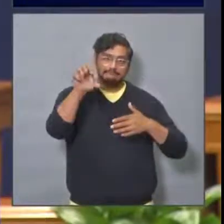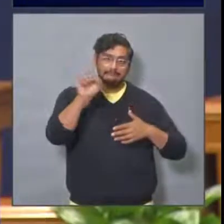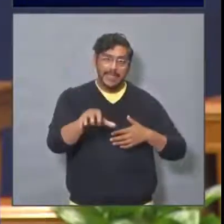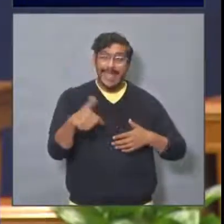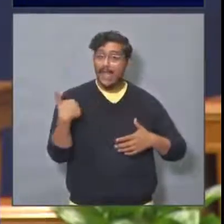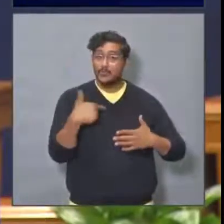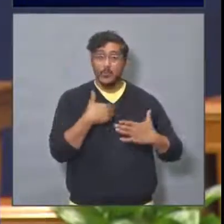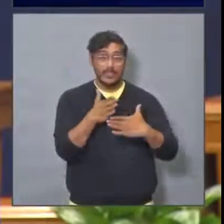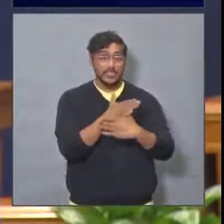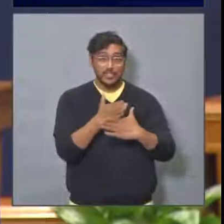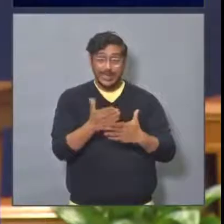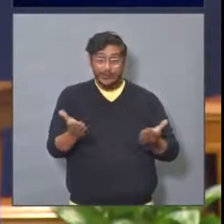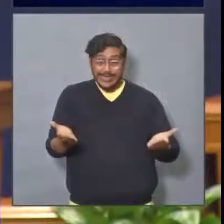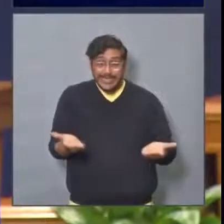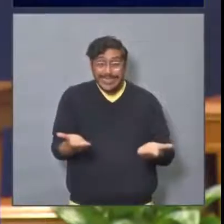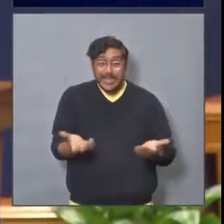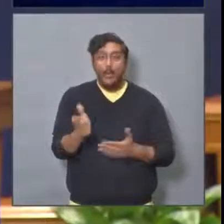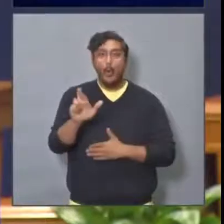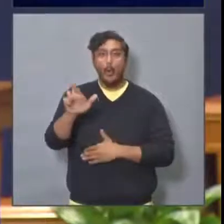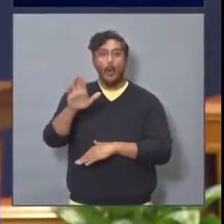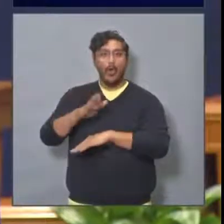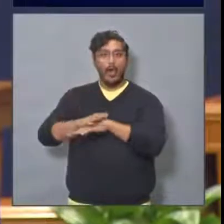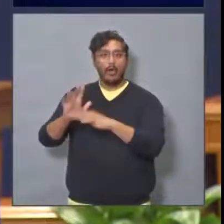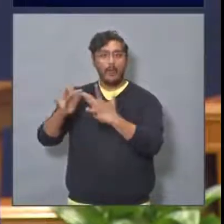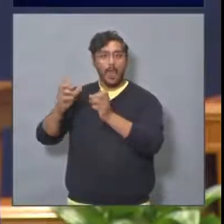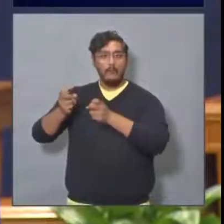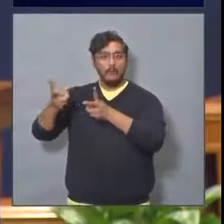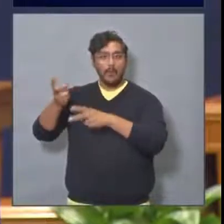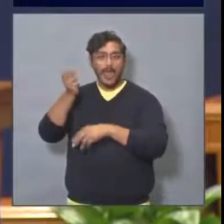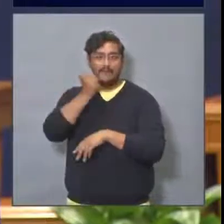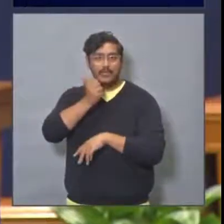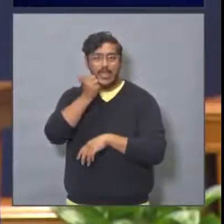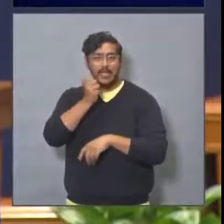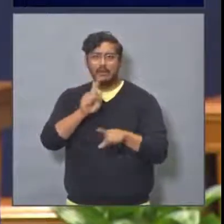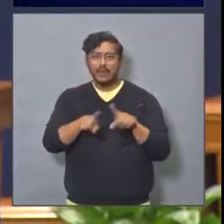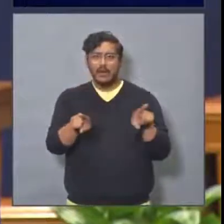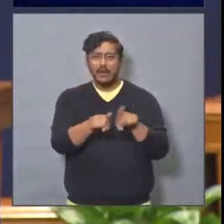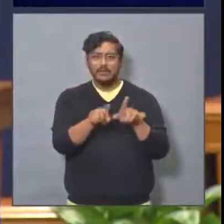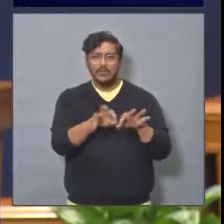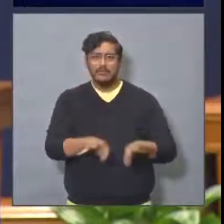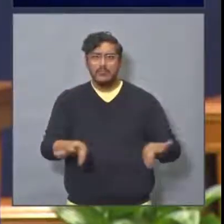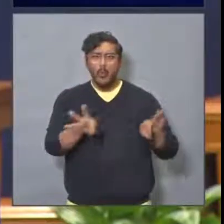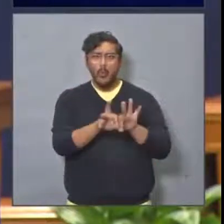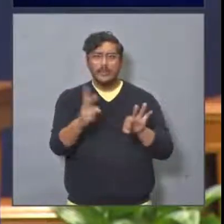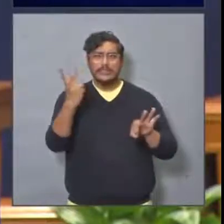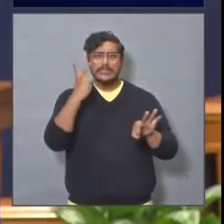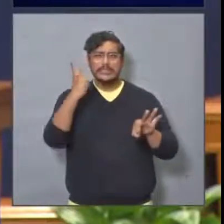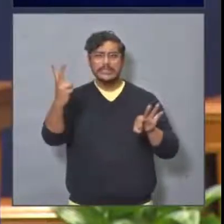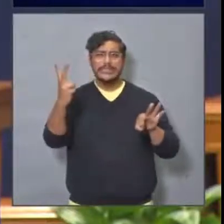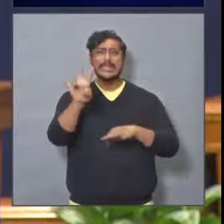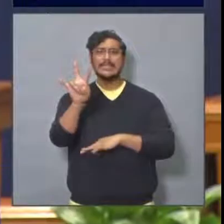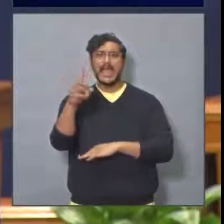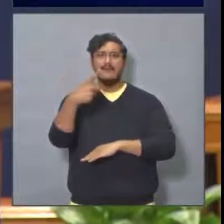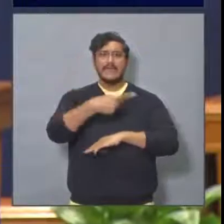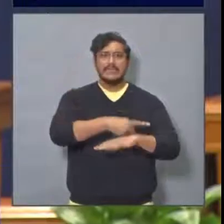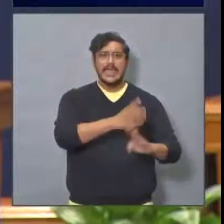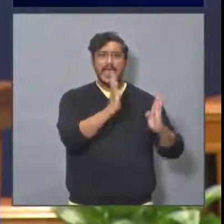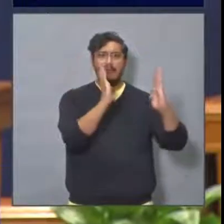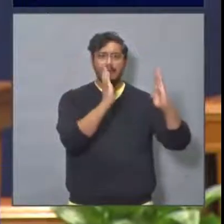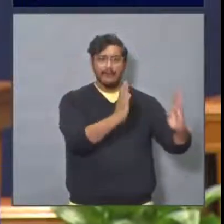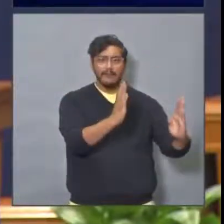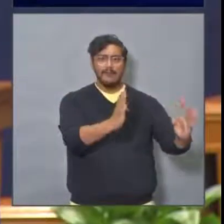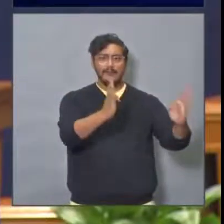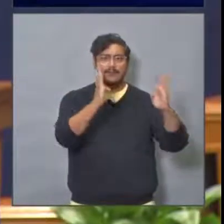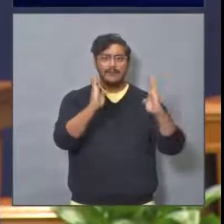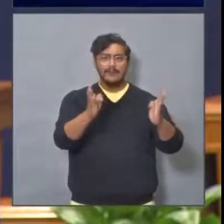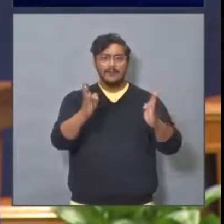or online every day. But it's also important to see them in the larger context of 7-day trends. So I do want